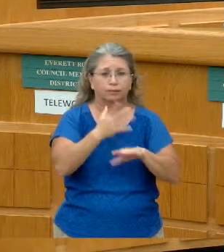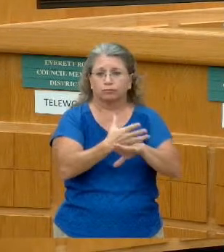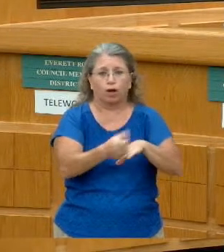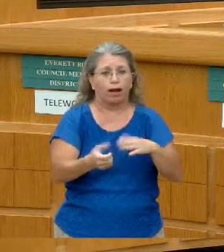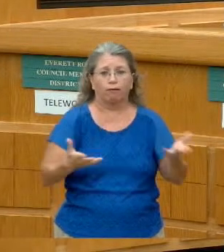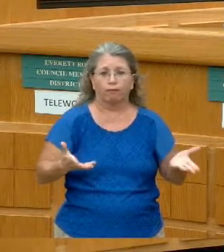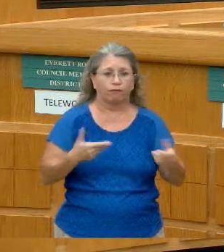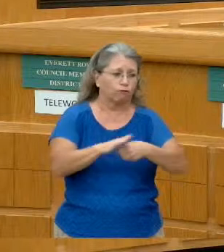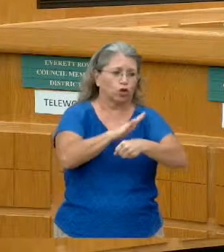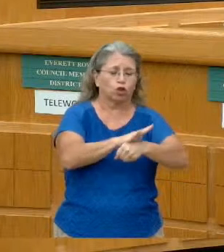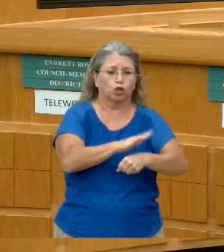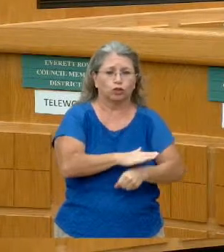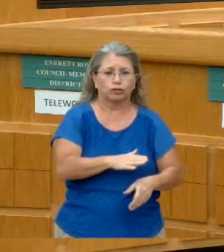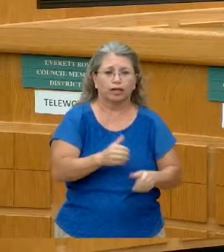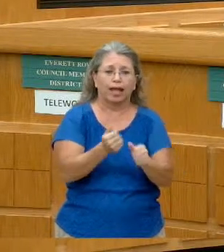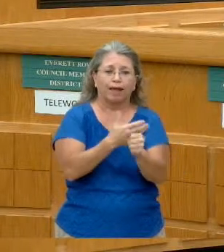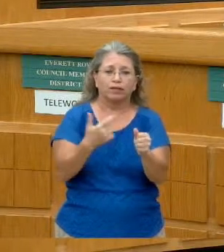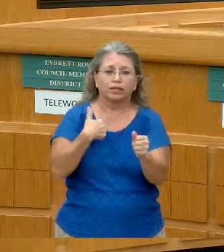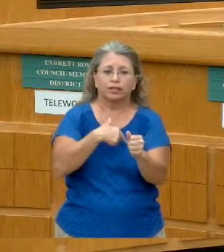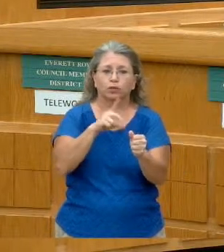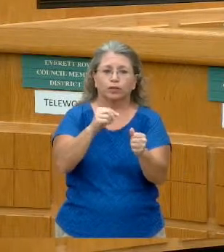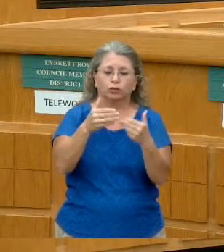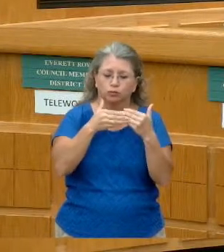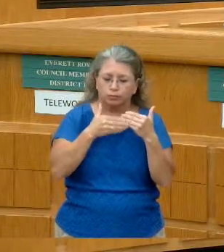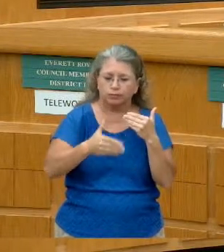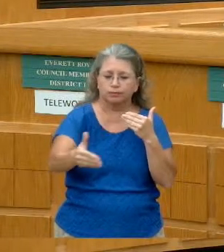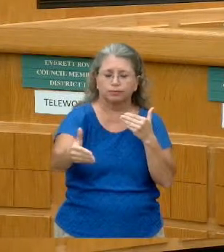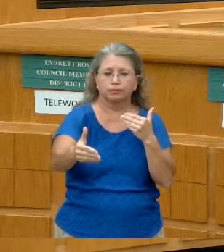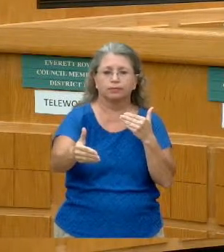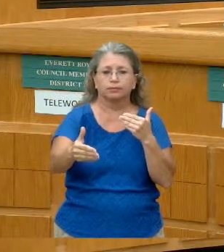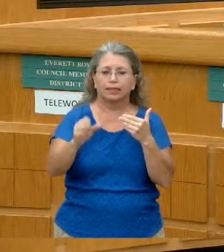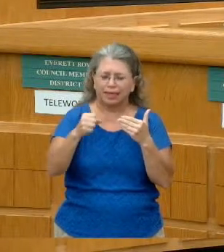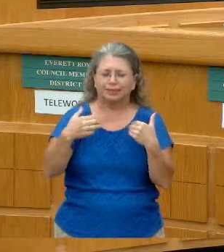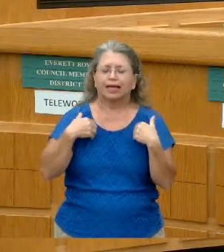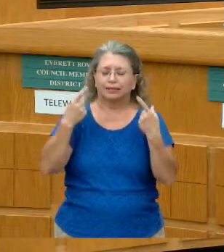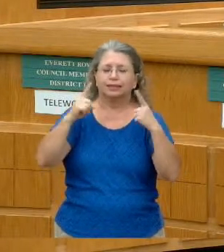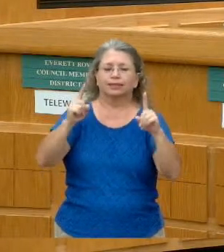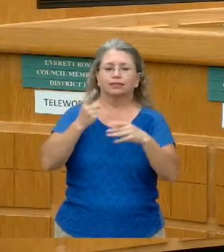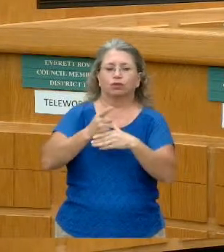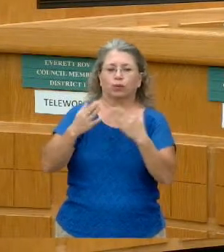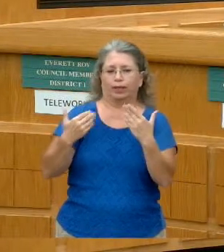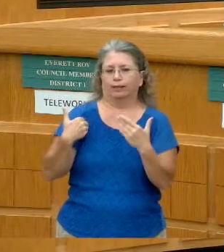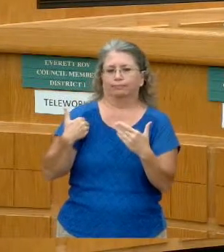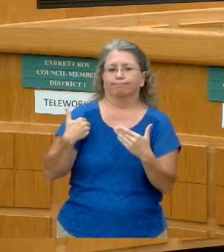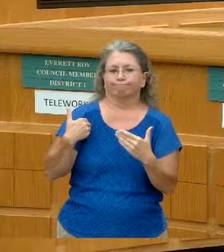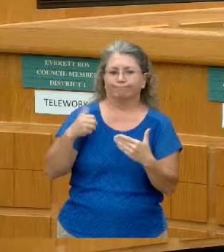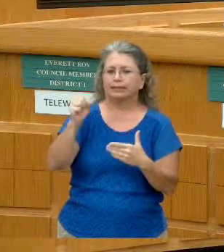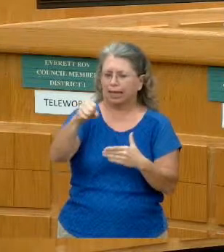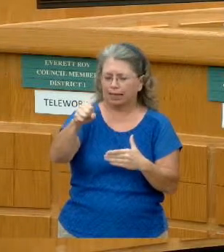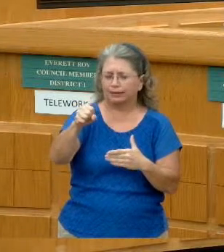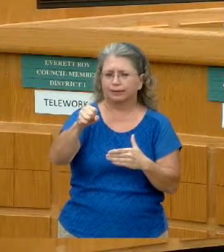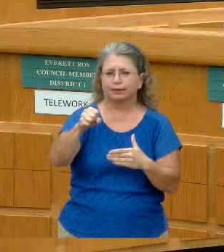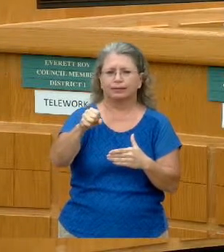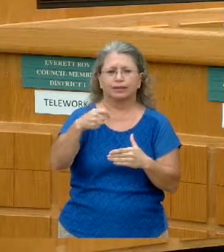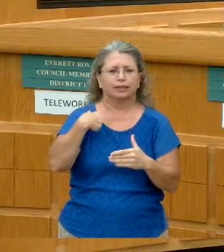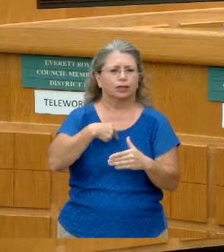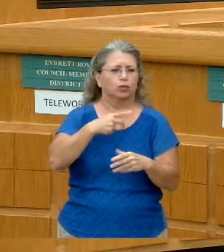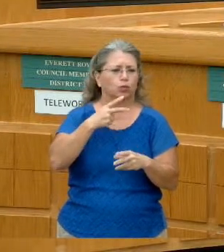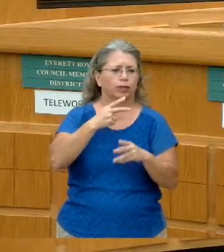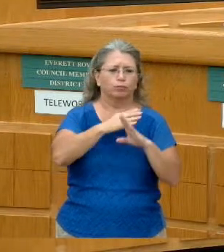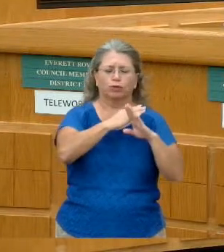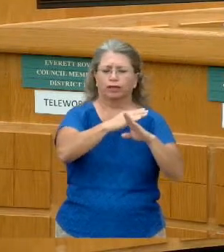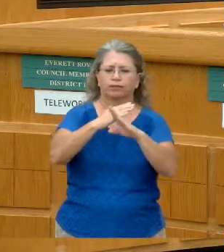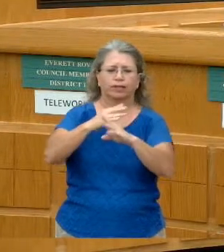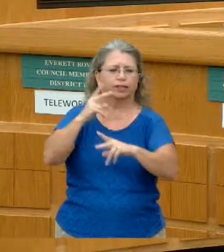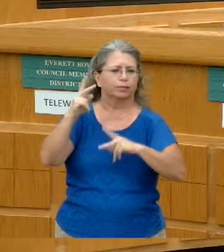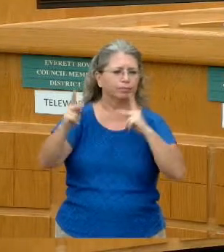Everything we do from this moment forward, after having a successful weekend, keeping the thousands and the masses from